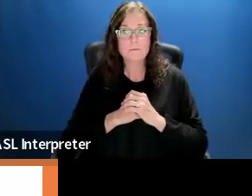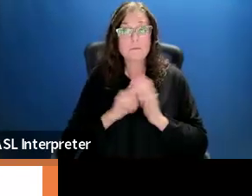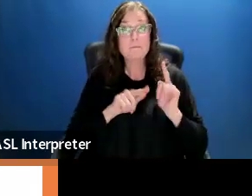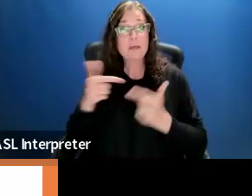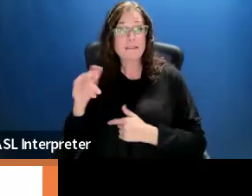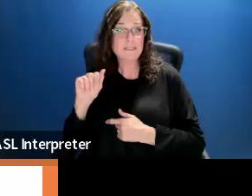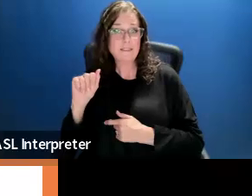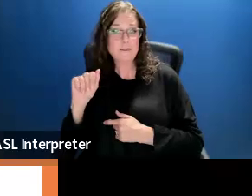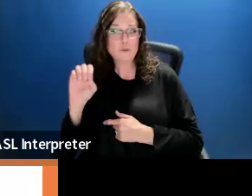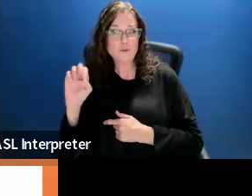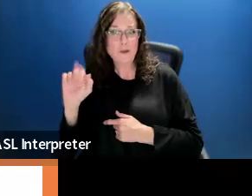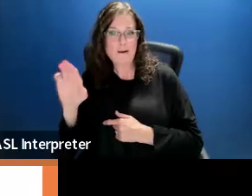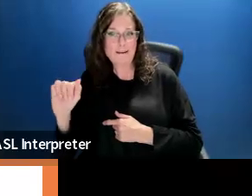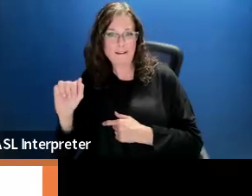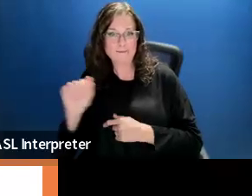Erica.